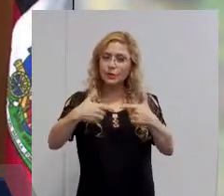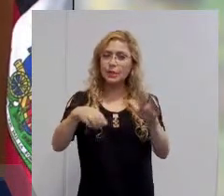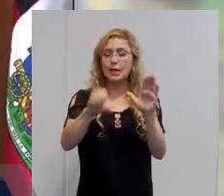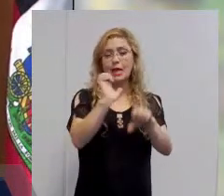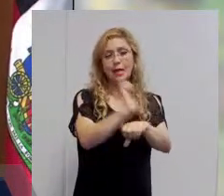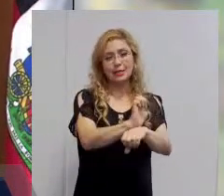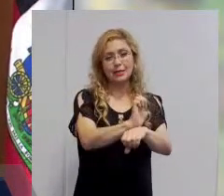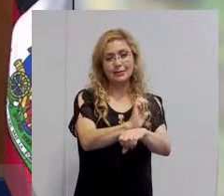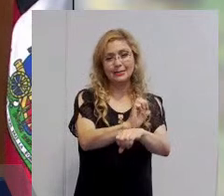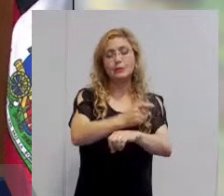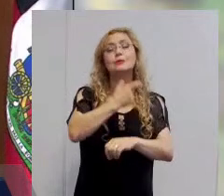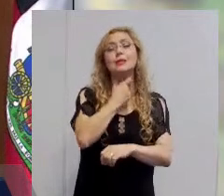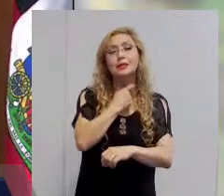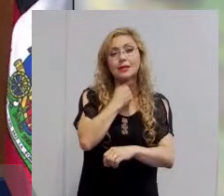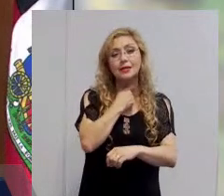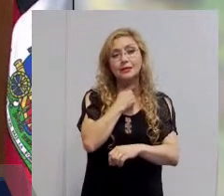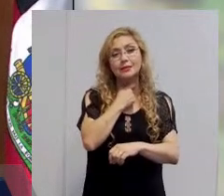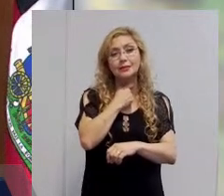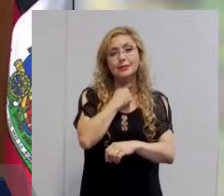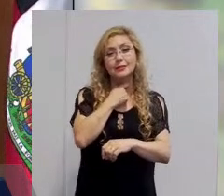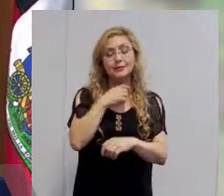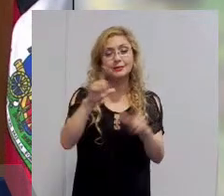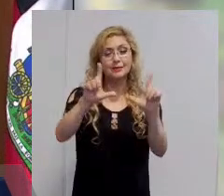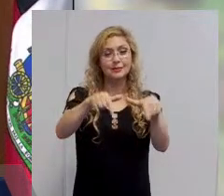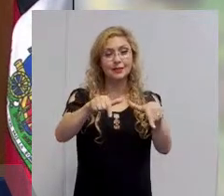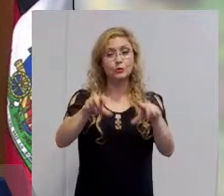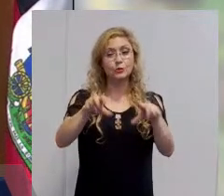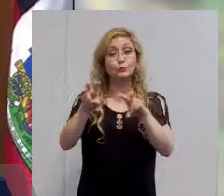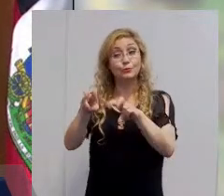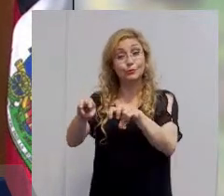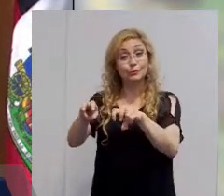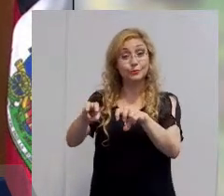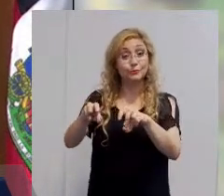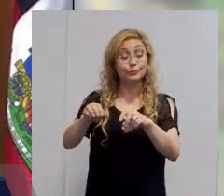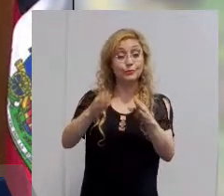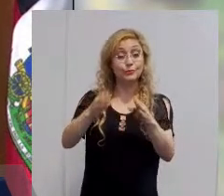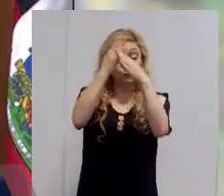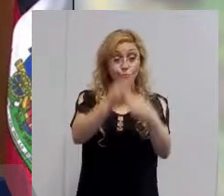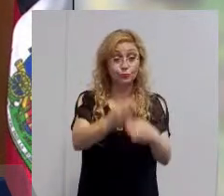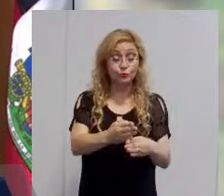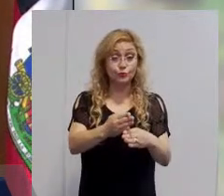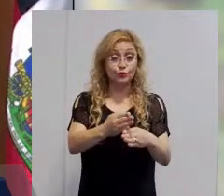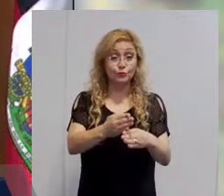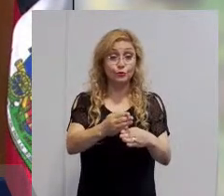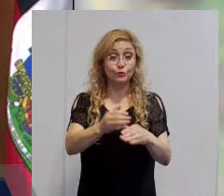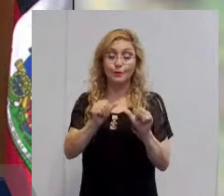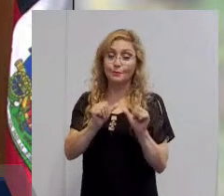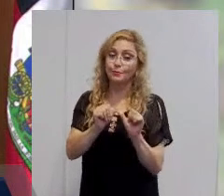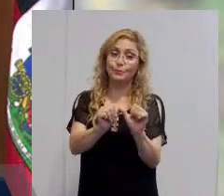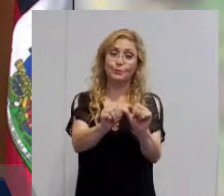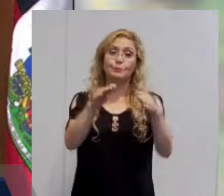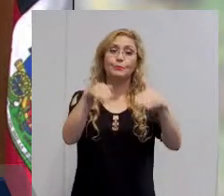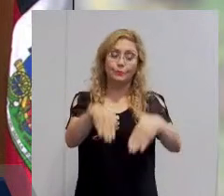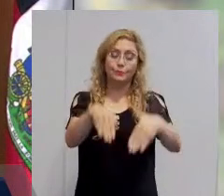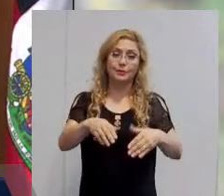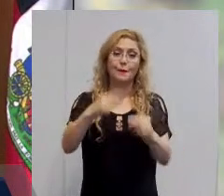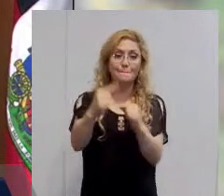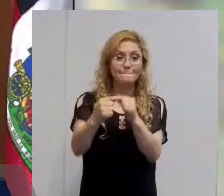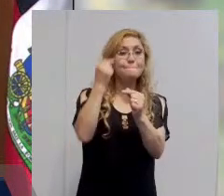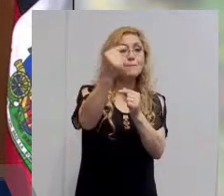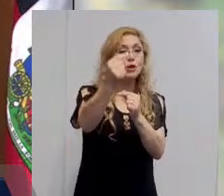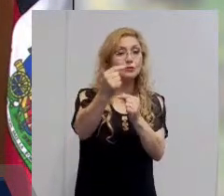designing a state-level policy that would guarantee that the agricultural and livestock sector would